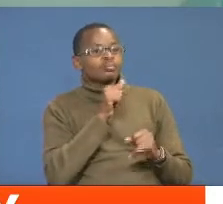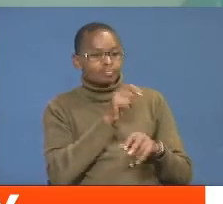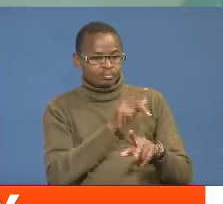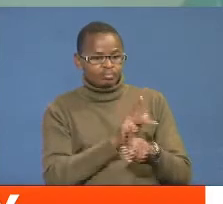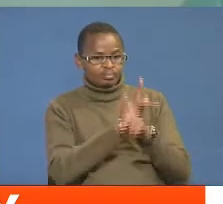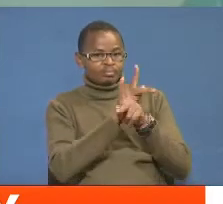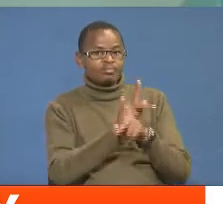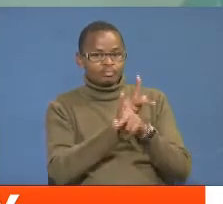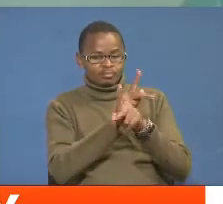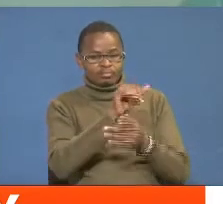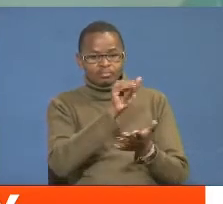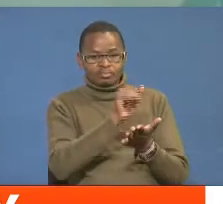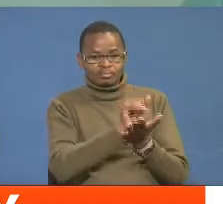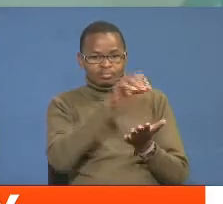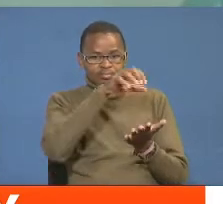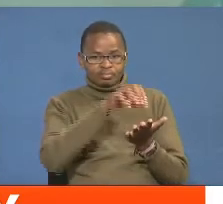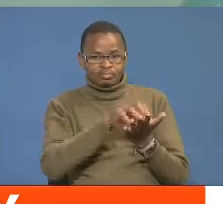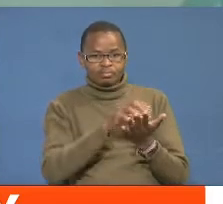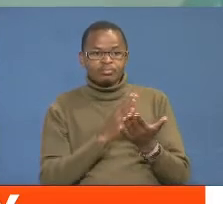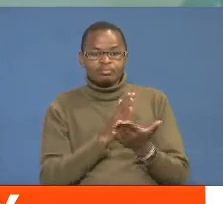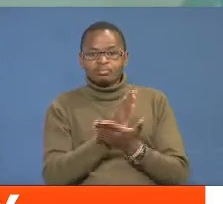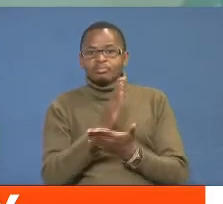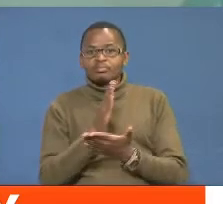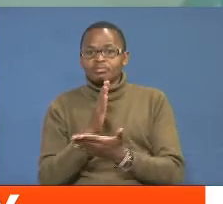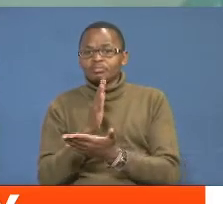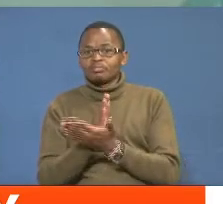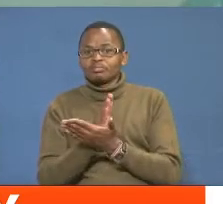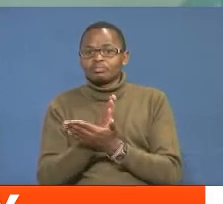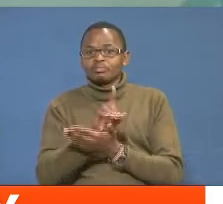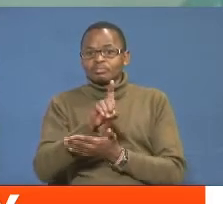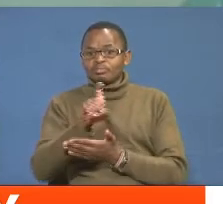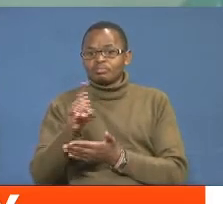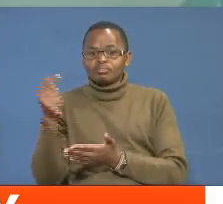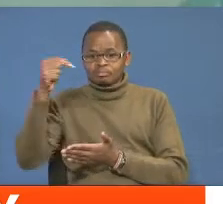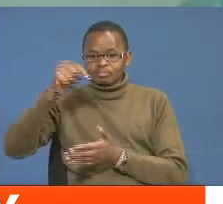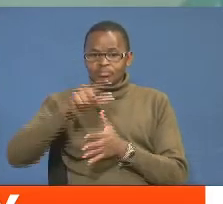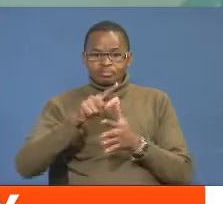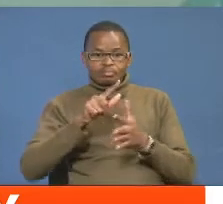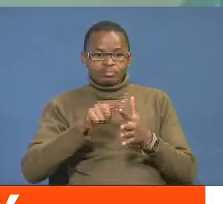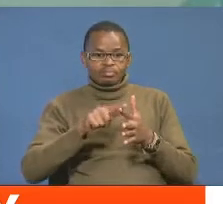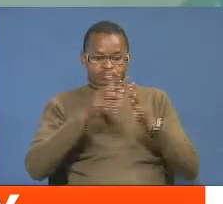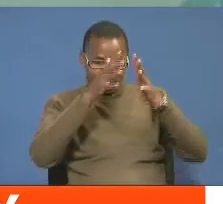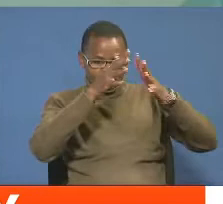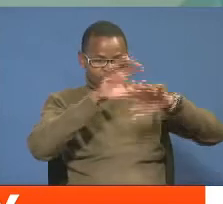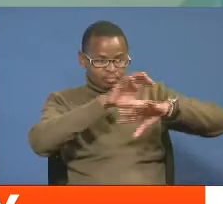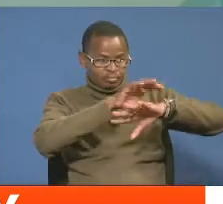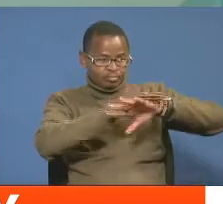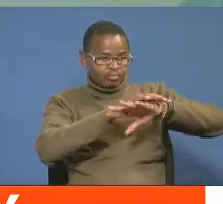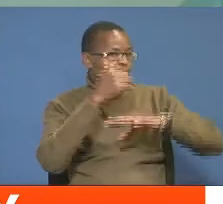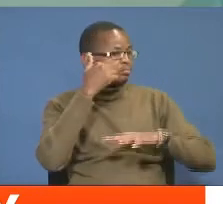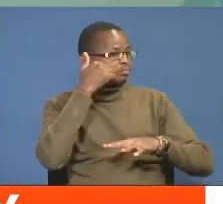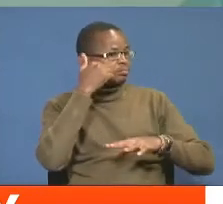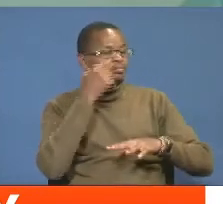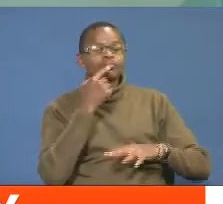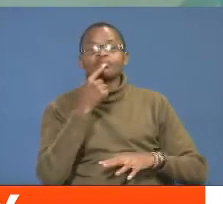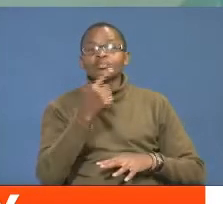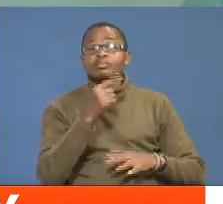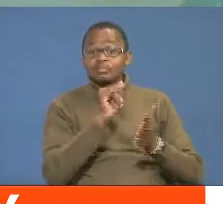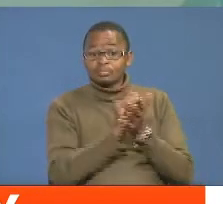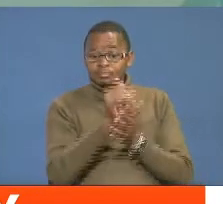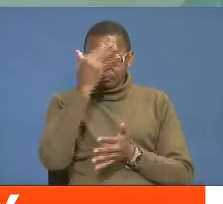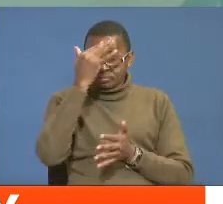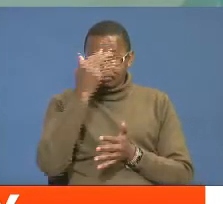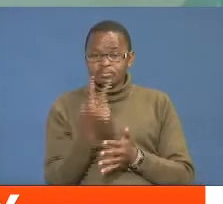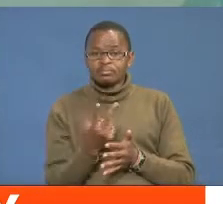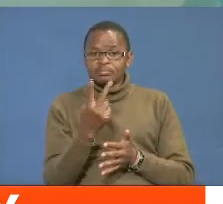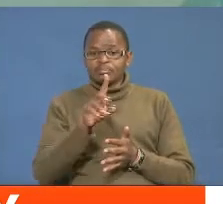protected. So in that case, definitely, you know, when the virus comes in, then somebody is going to get sick that way. So that's why they